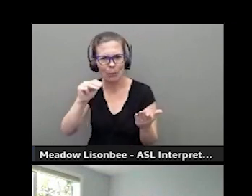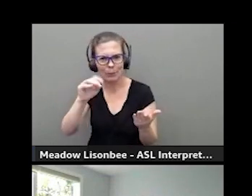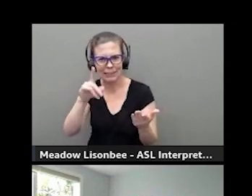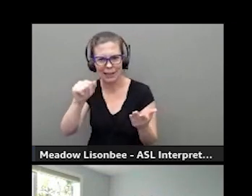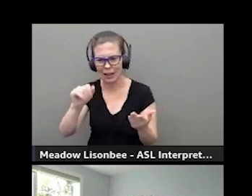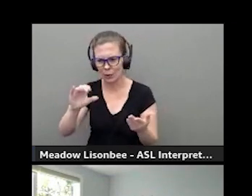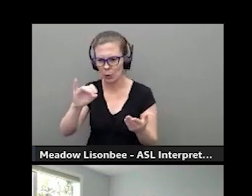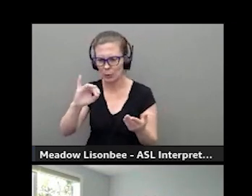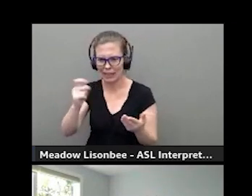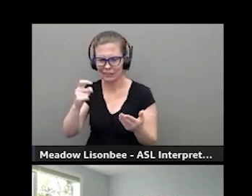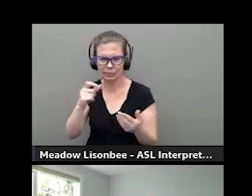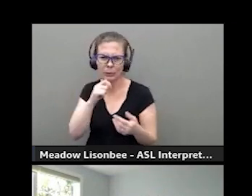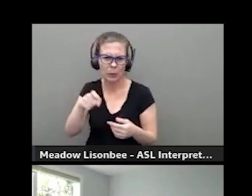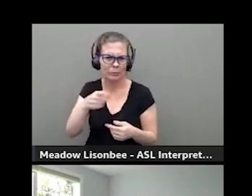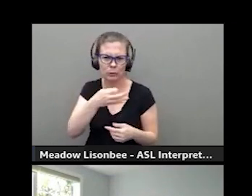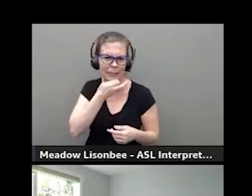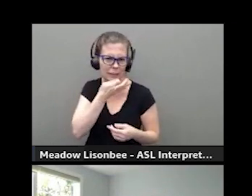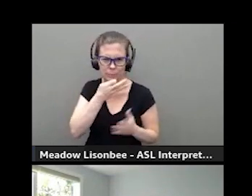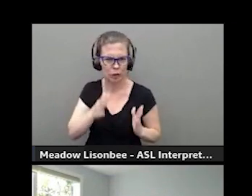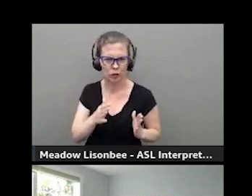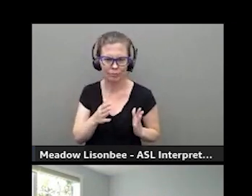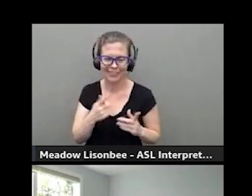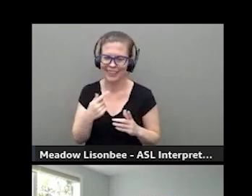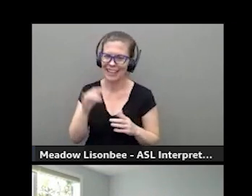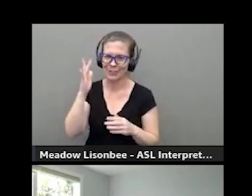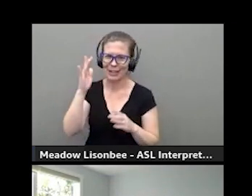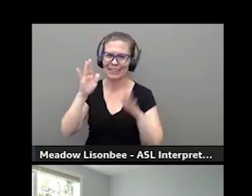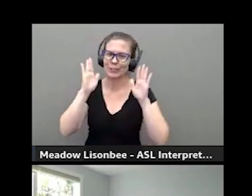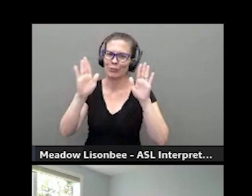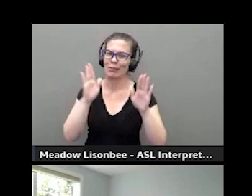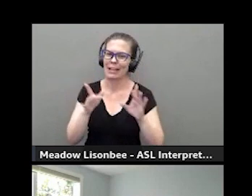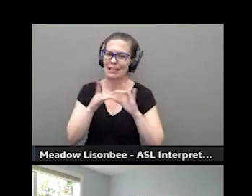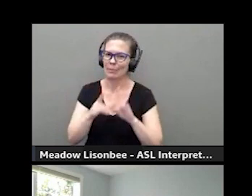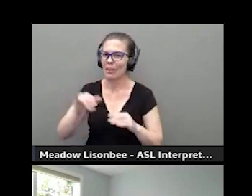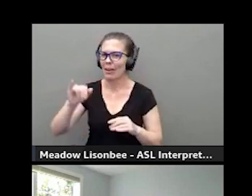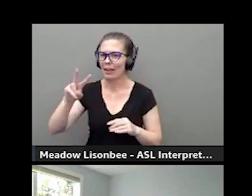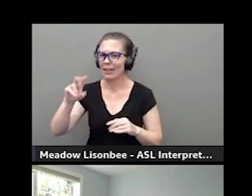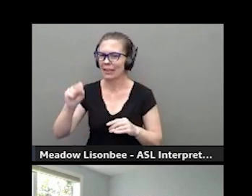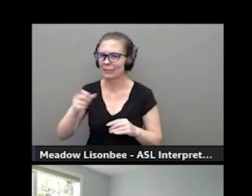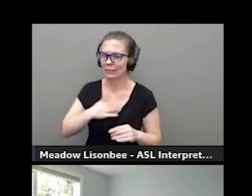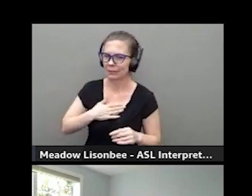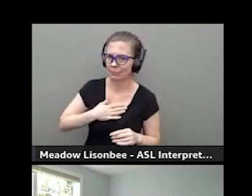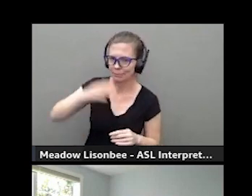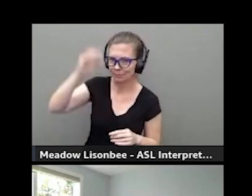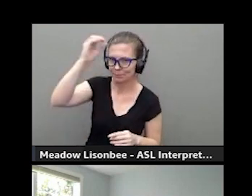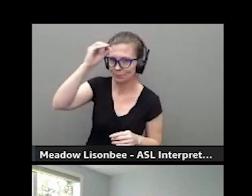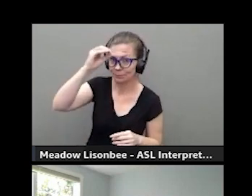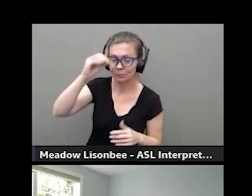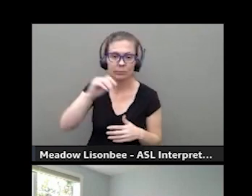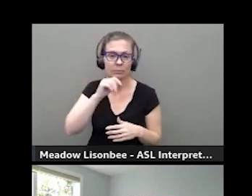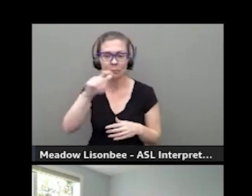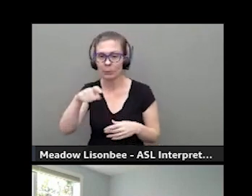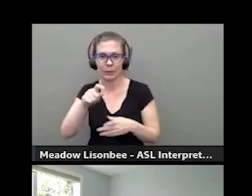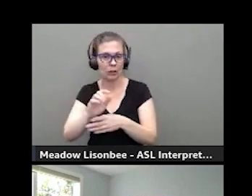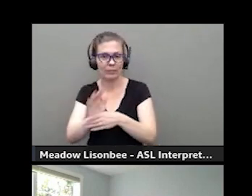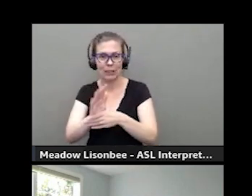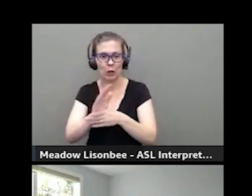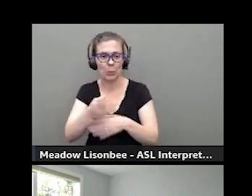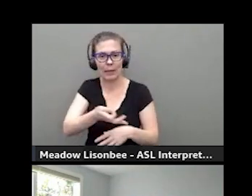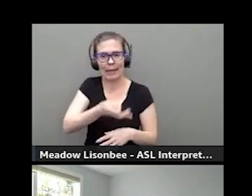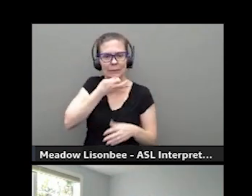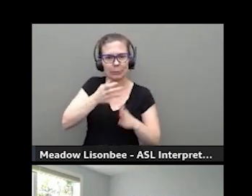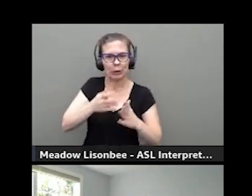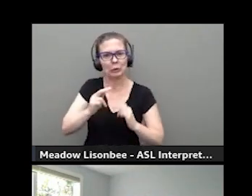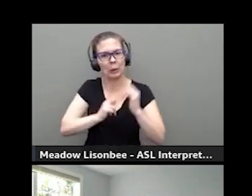I don't need to be an expert in them. That's what's so great about IVS to me. I don't have to be a video expert to build